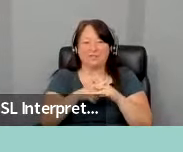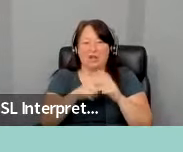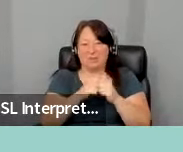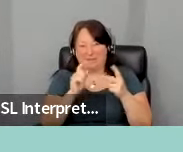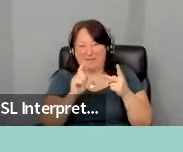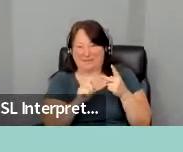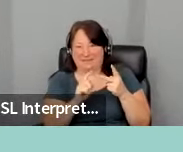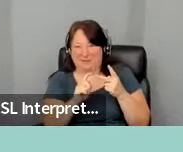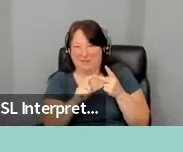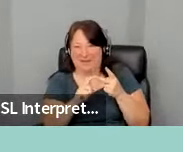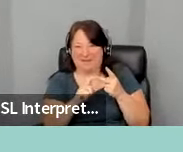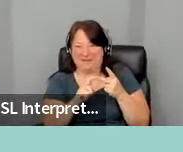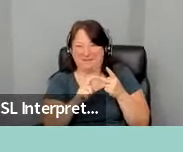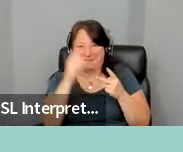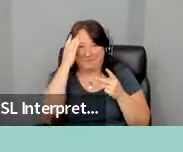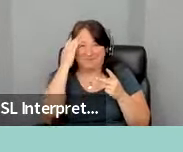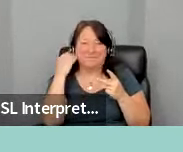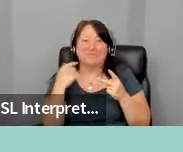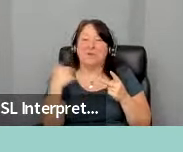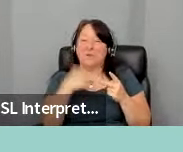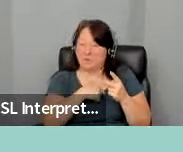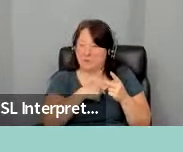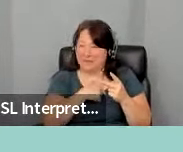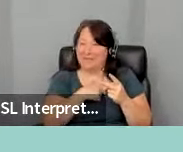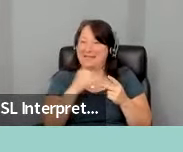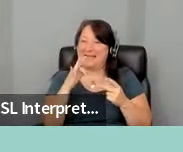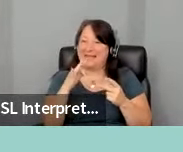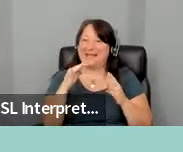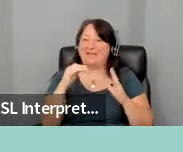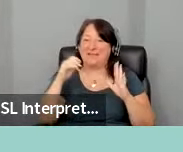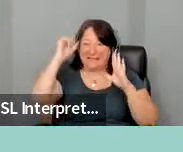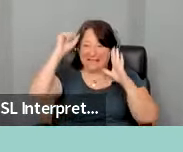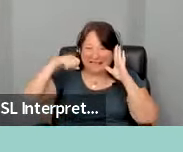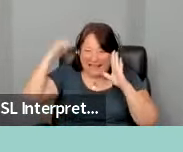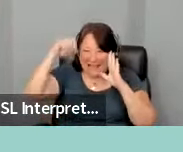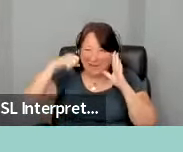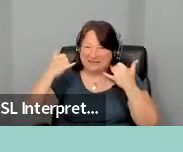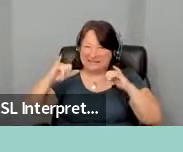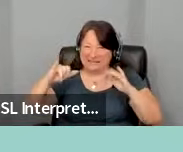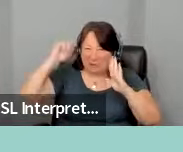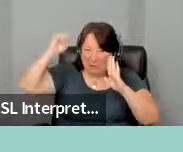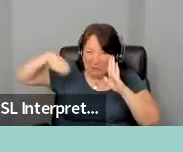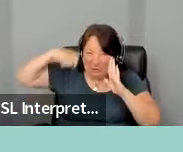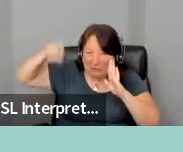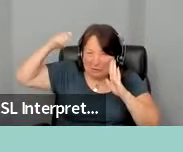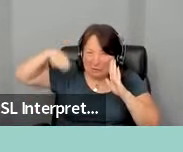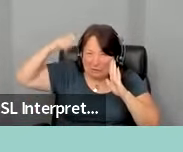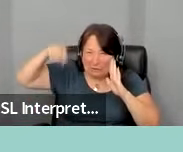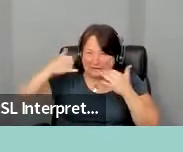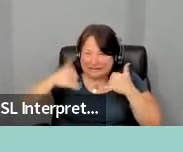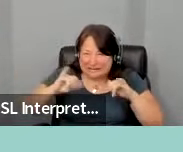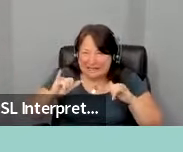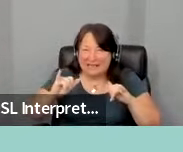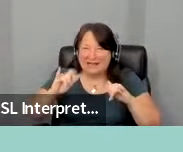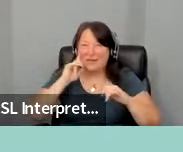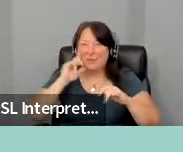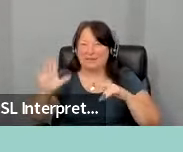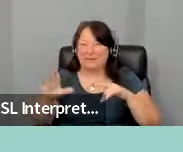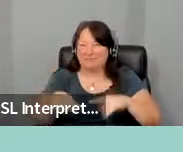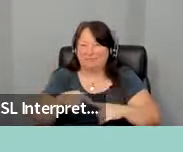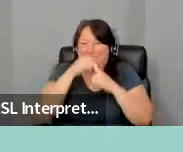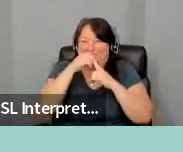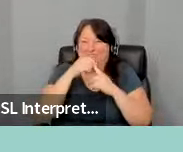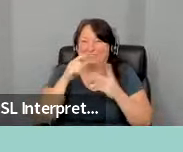less commonly used. There is an allowance if the camera is still in the actual course of photography. There's another exception if the meal